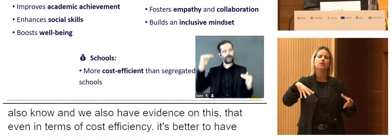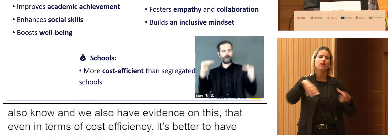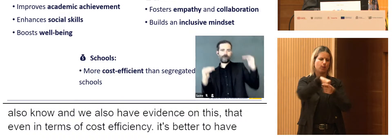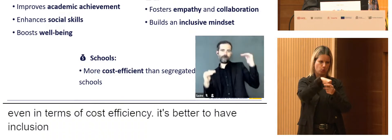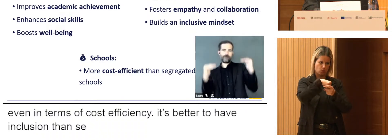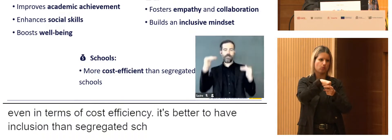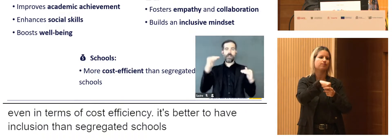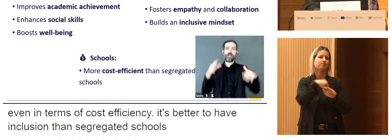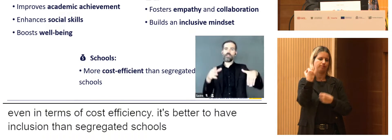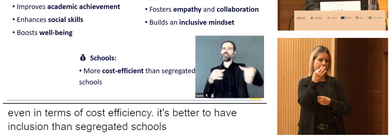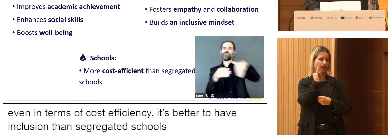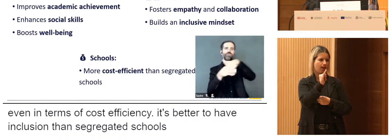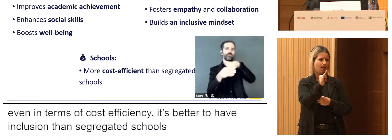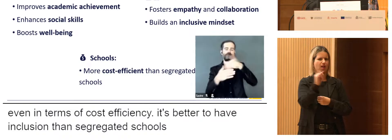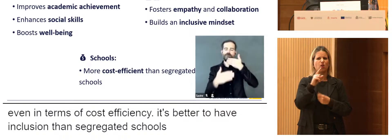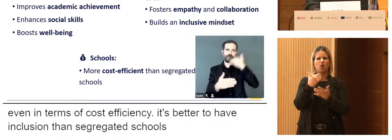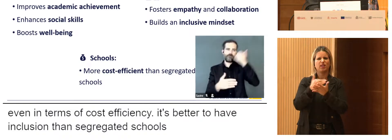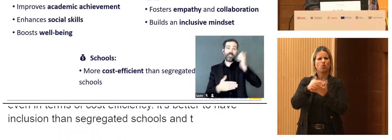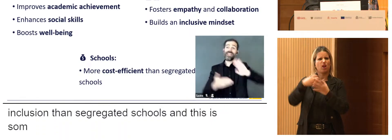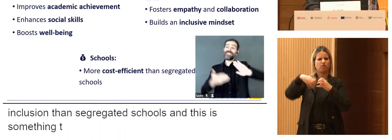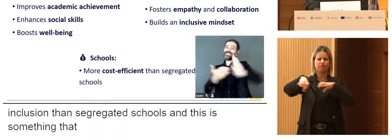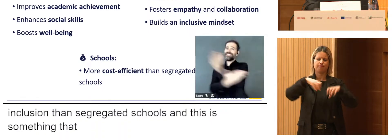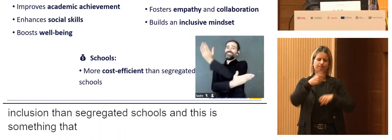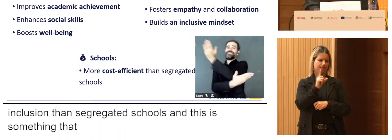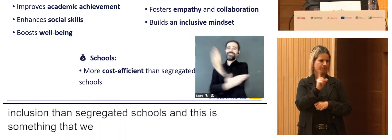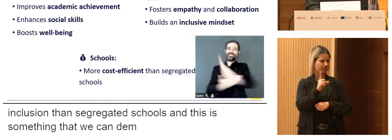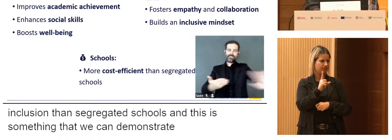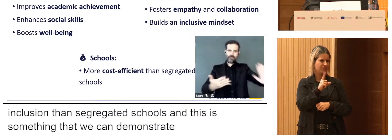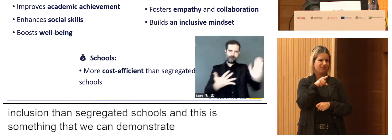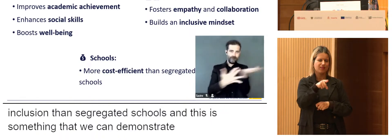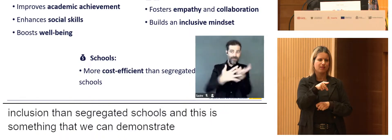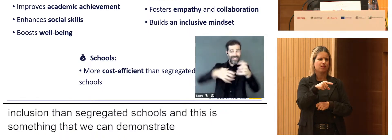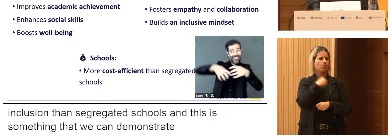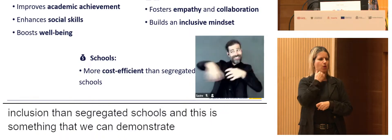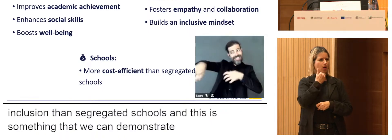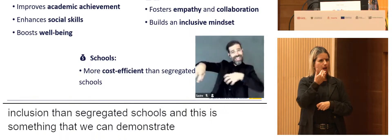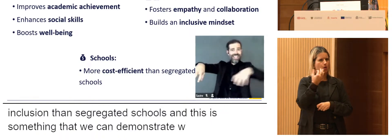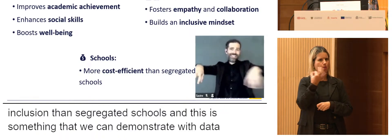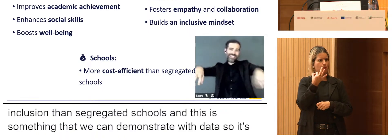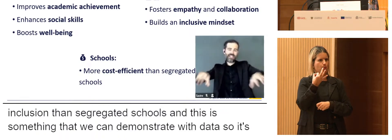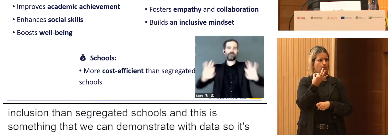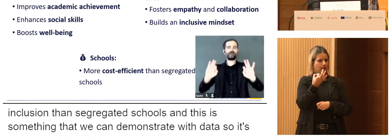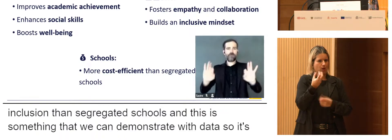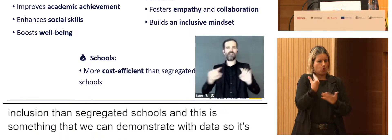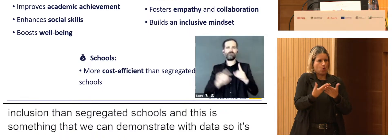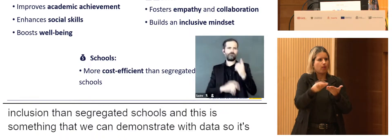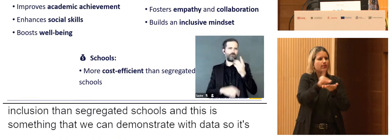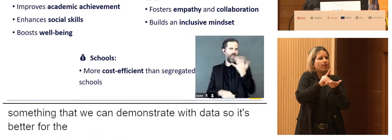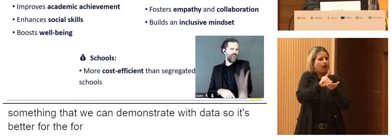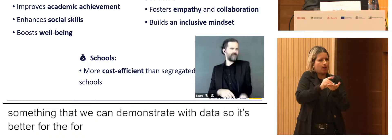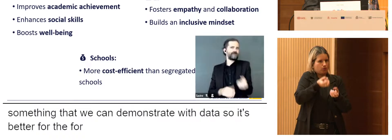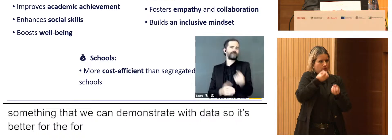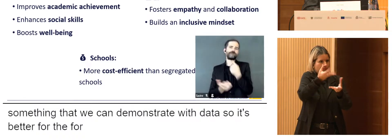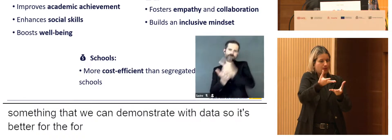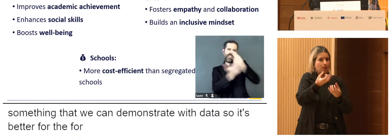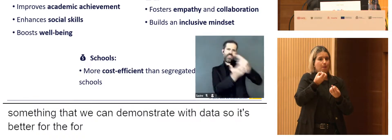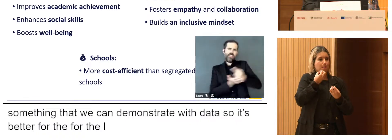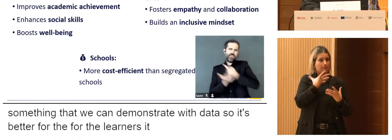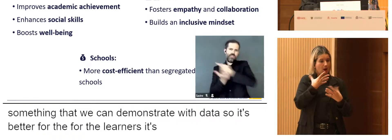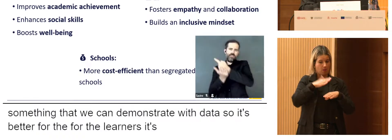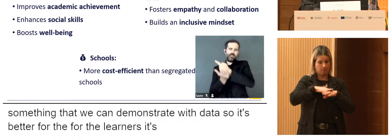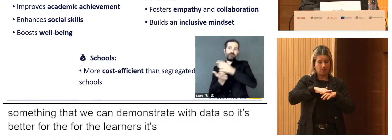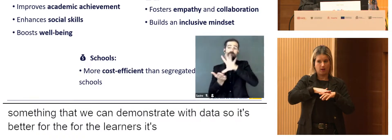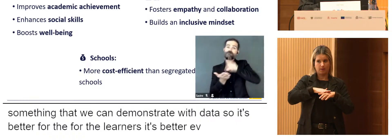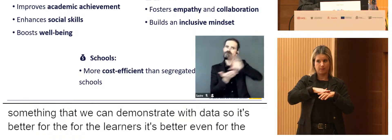schools. And this is something that we can demonstrate with data. So it's better for the learners, it's better even for